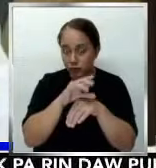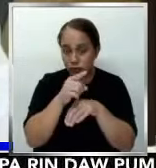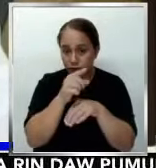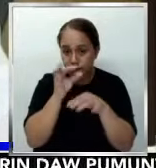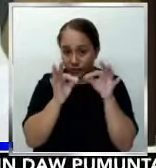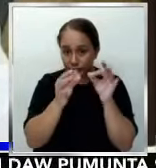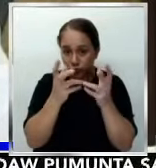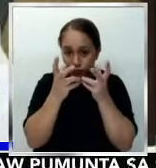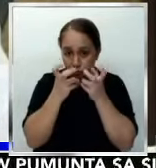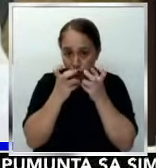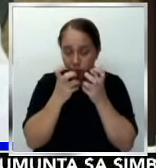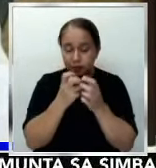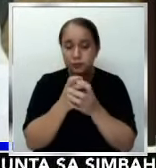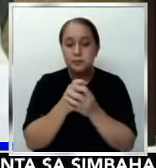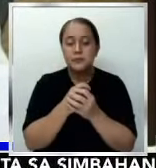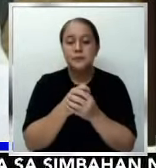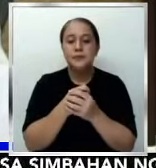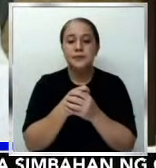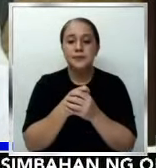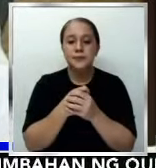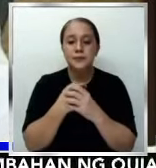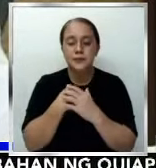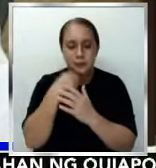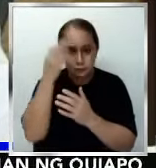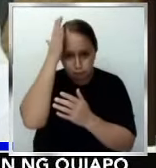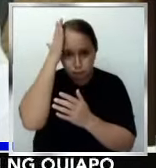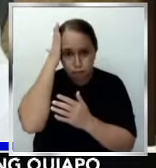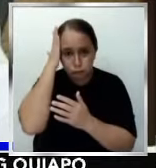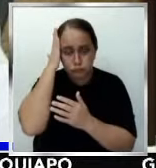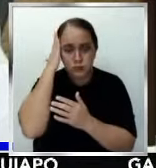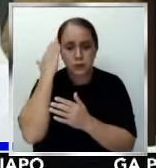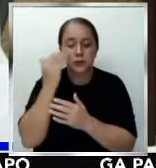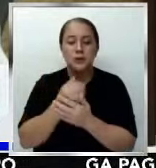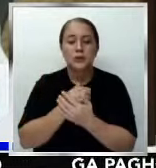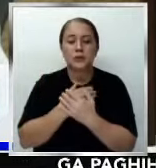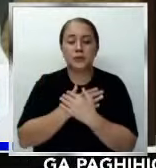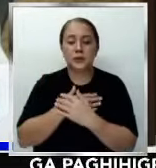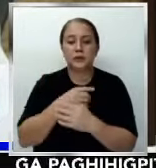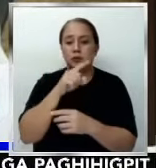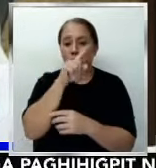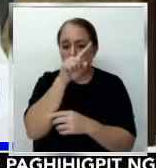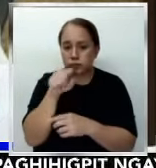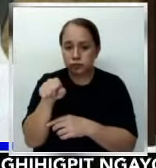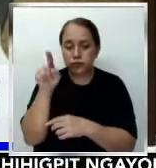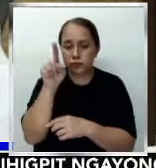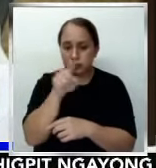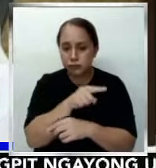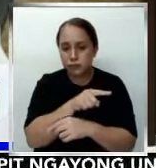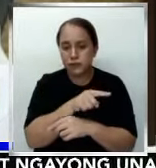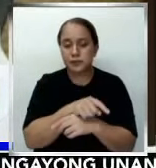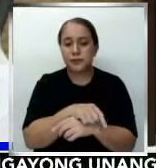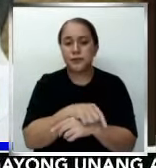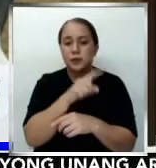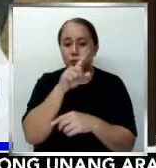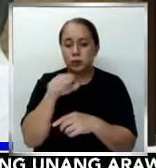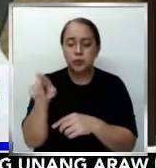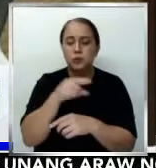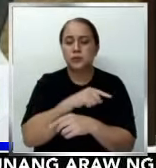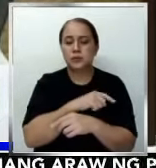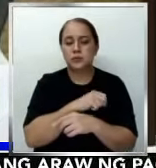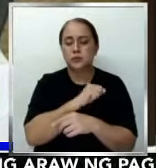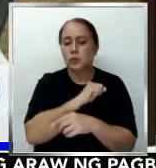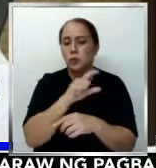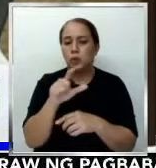I am now appealing to you to forgo and cancel all